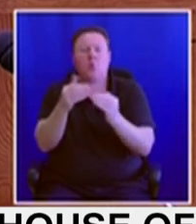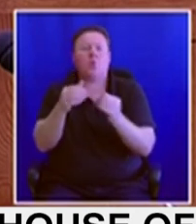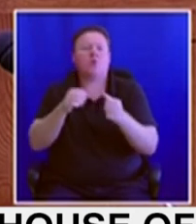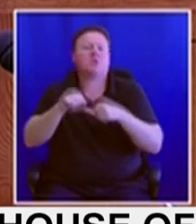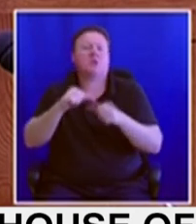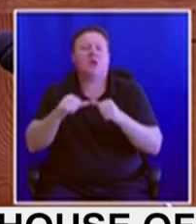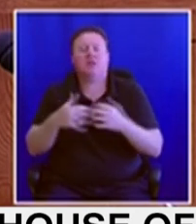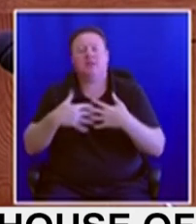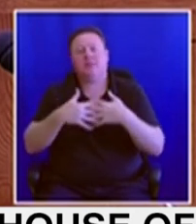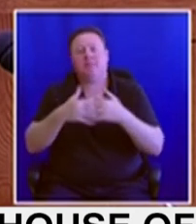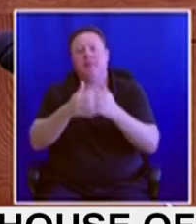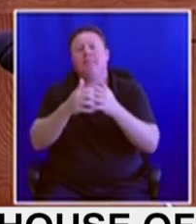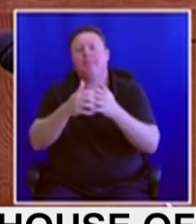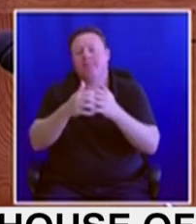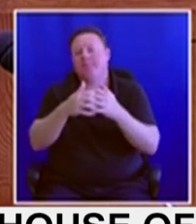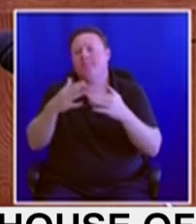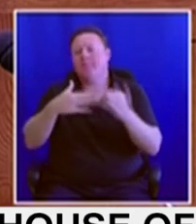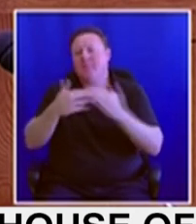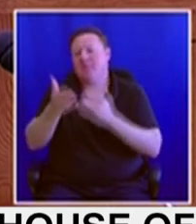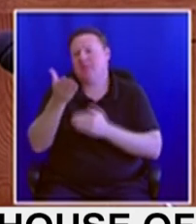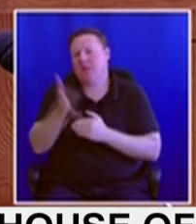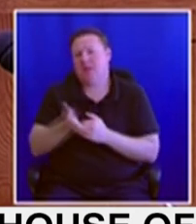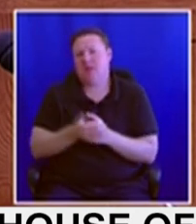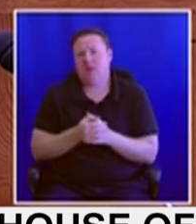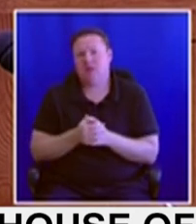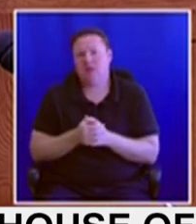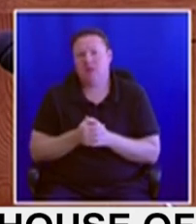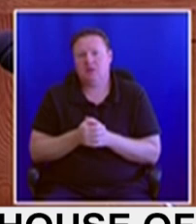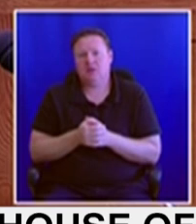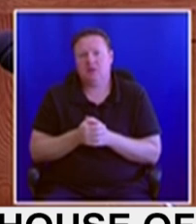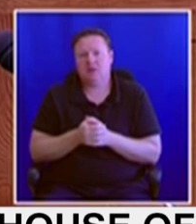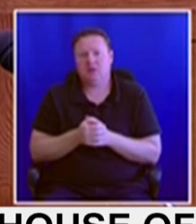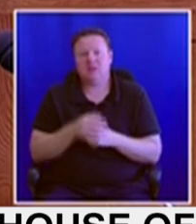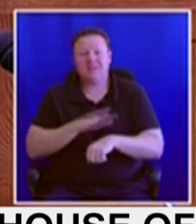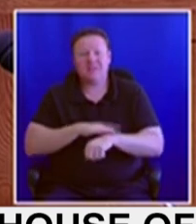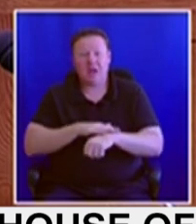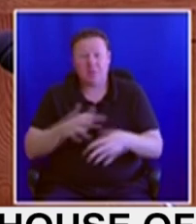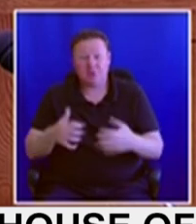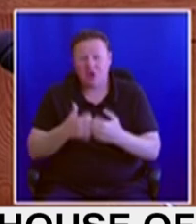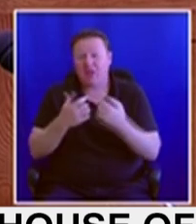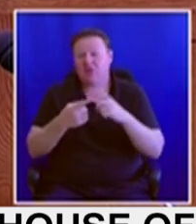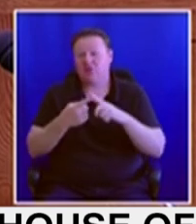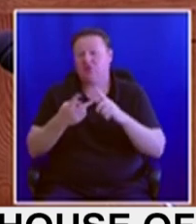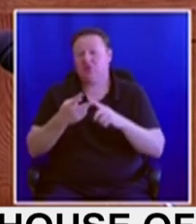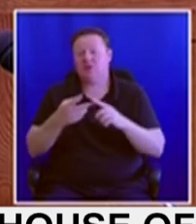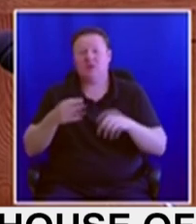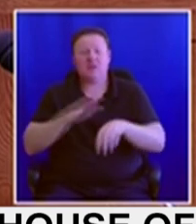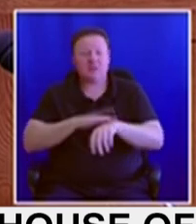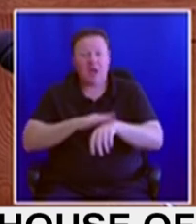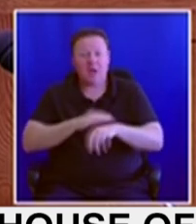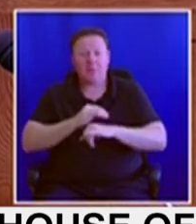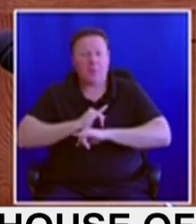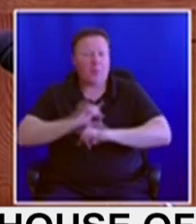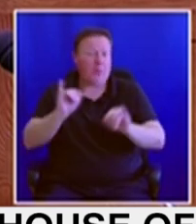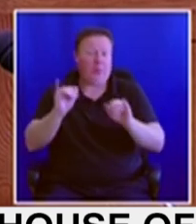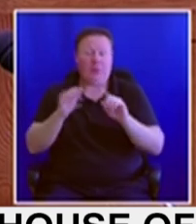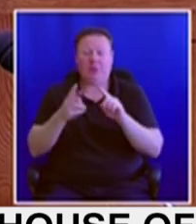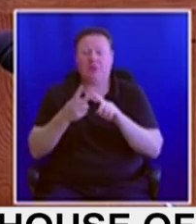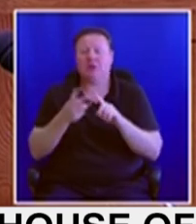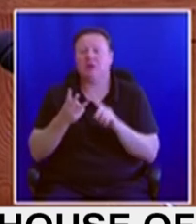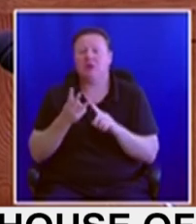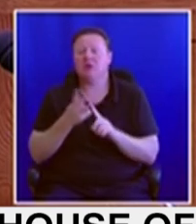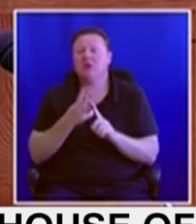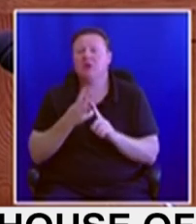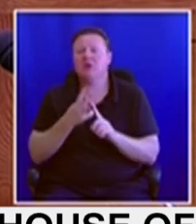In a period of challenges, in a period of danger, in a period of